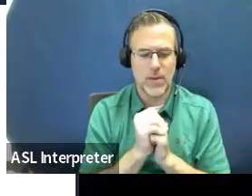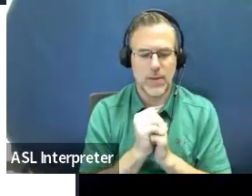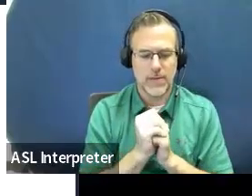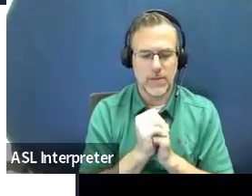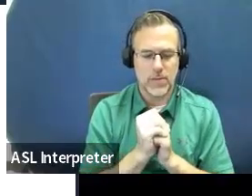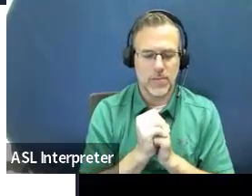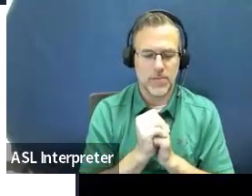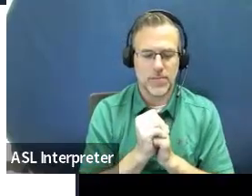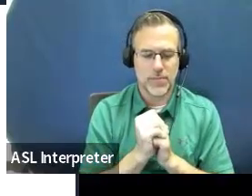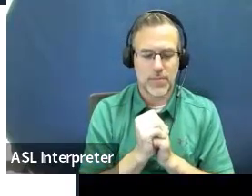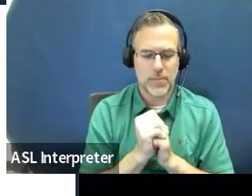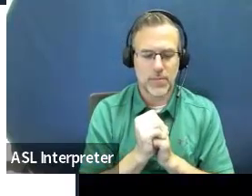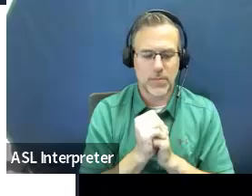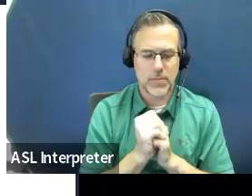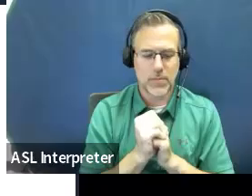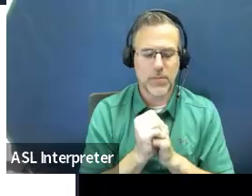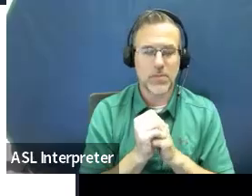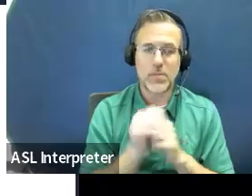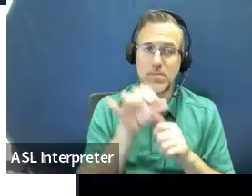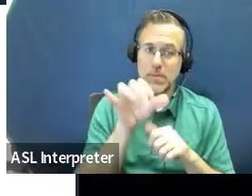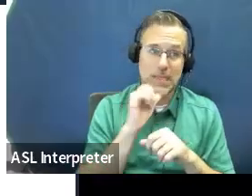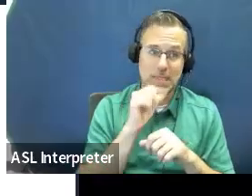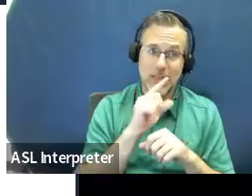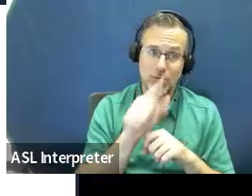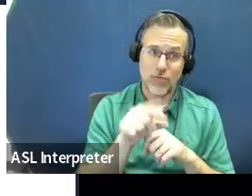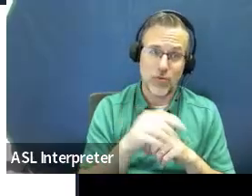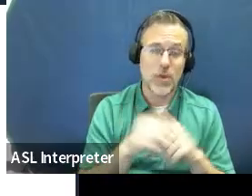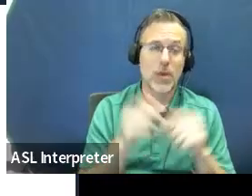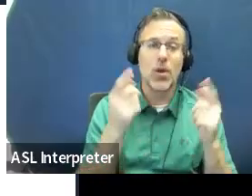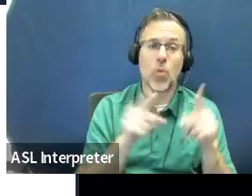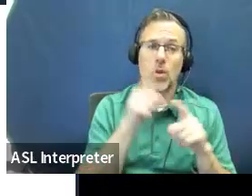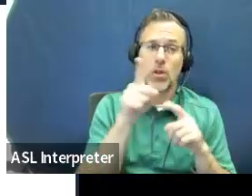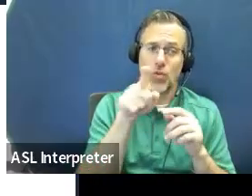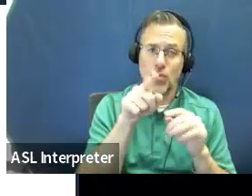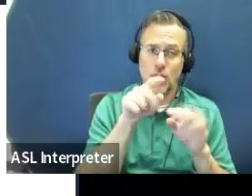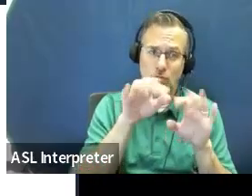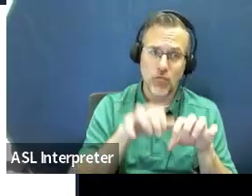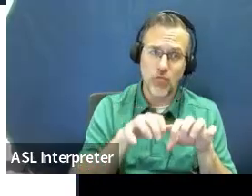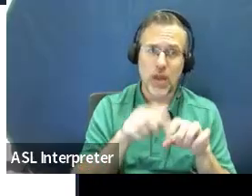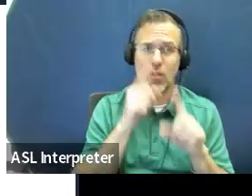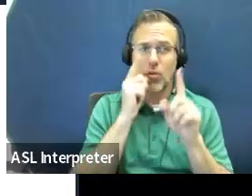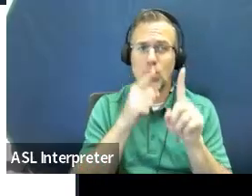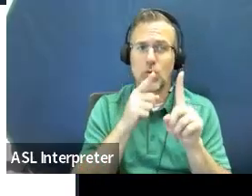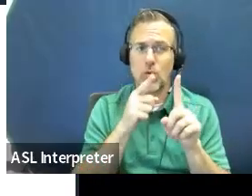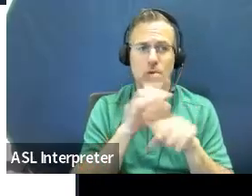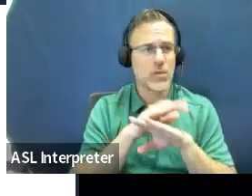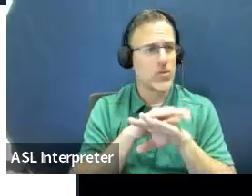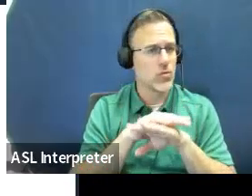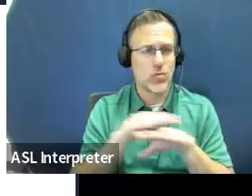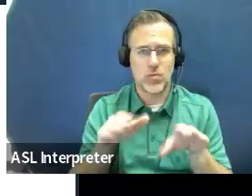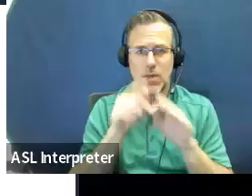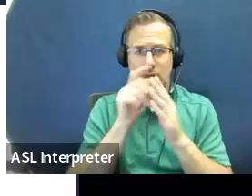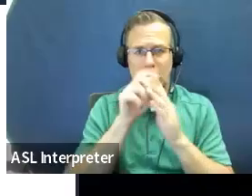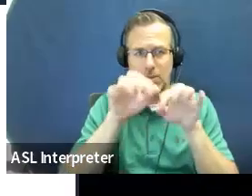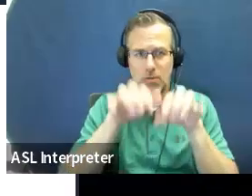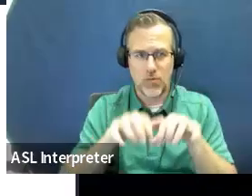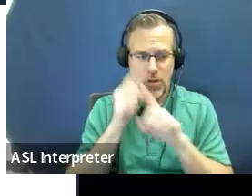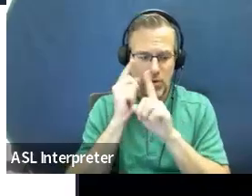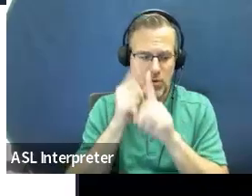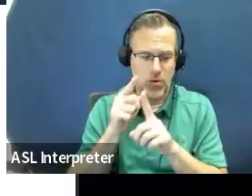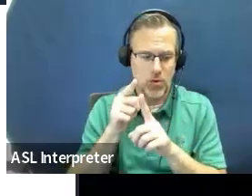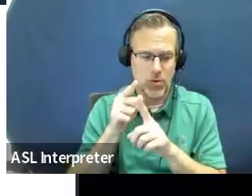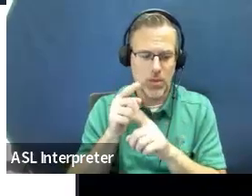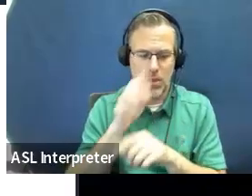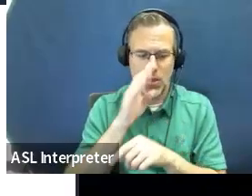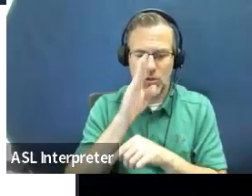back, but that is not the case. So when you're writing your goals, do not write your goals directly